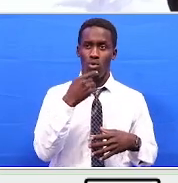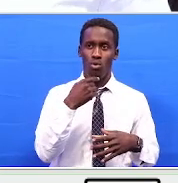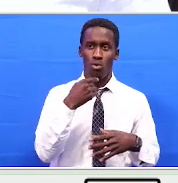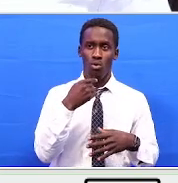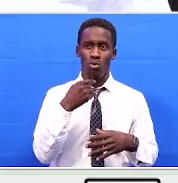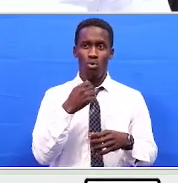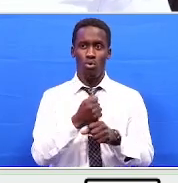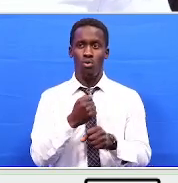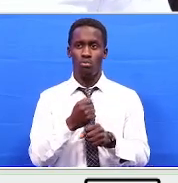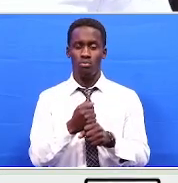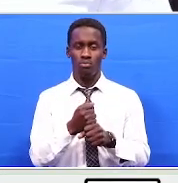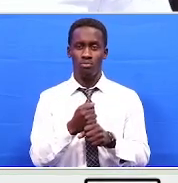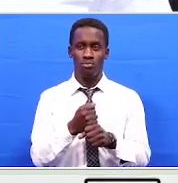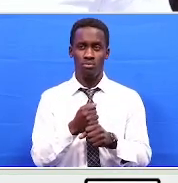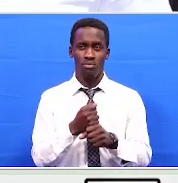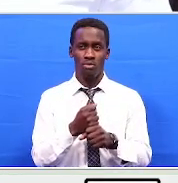board ships.